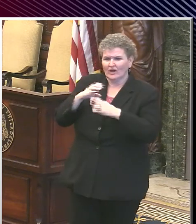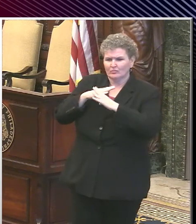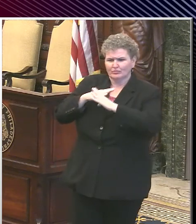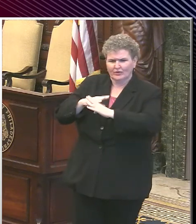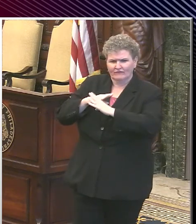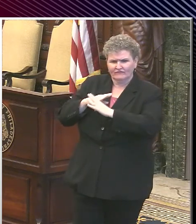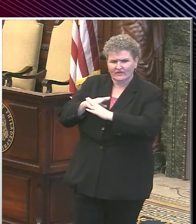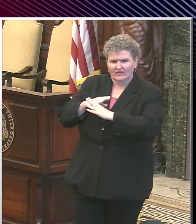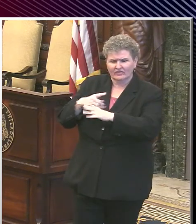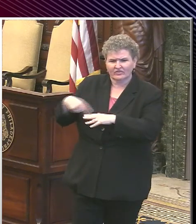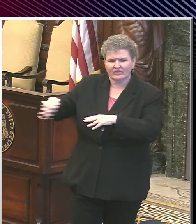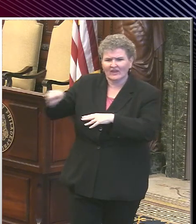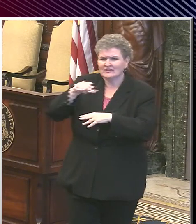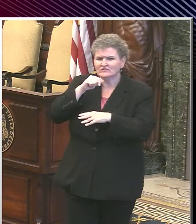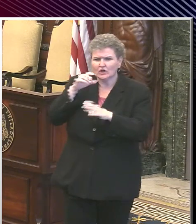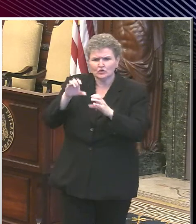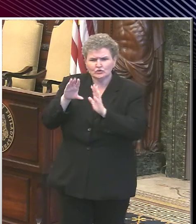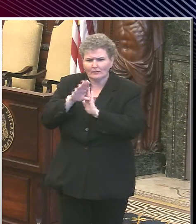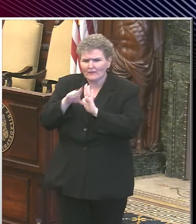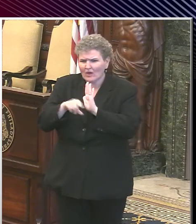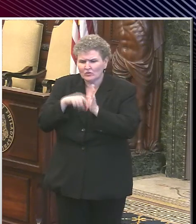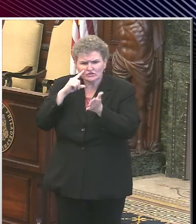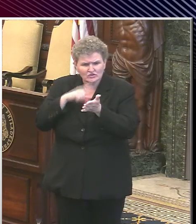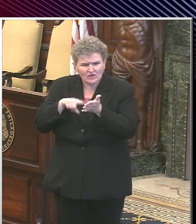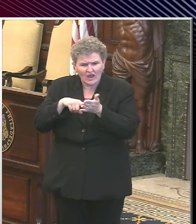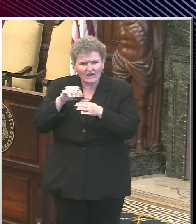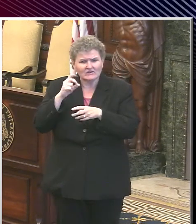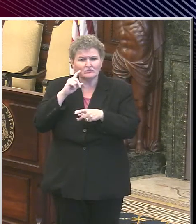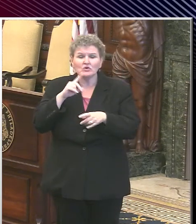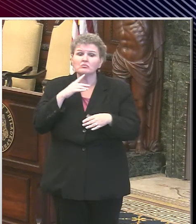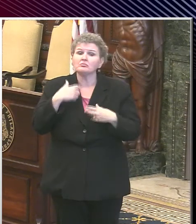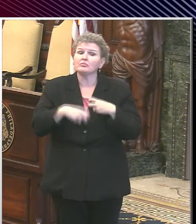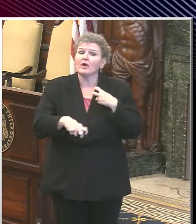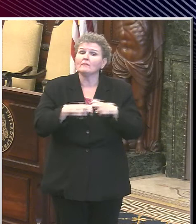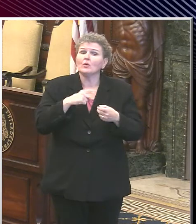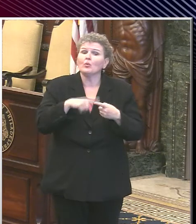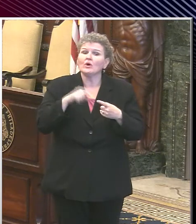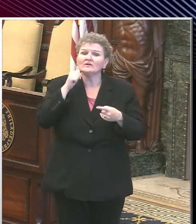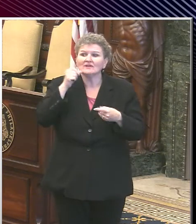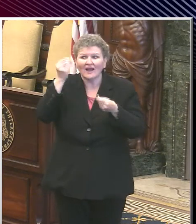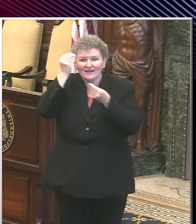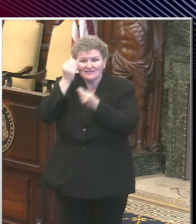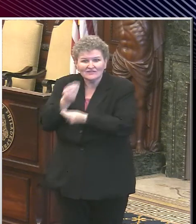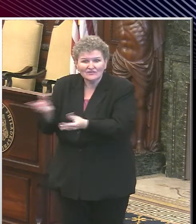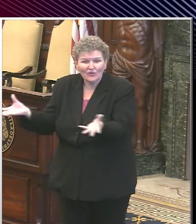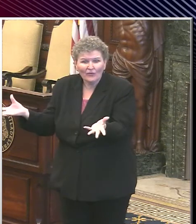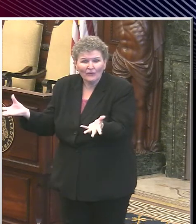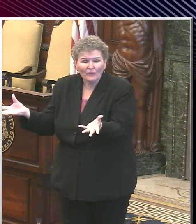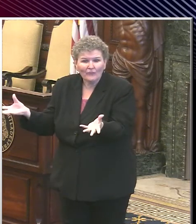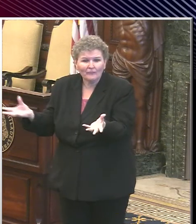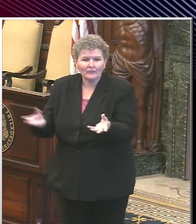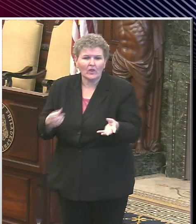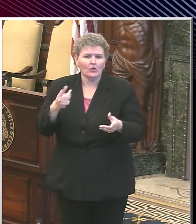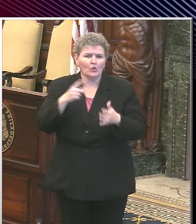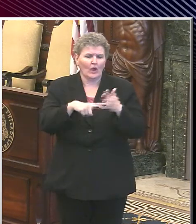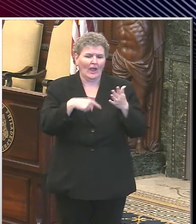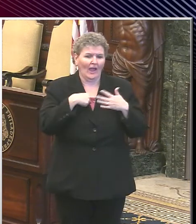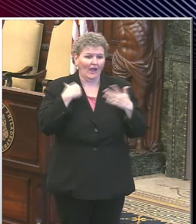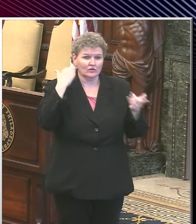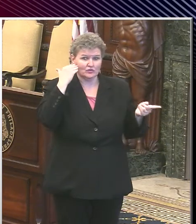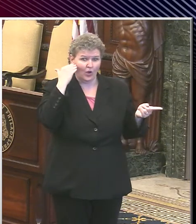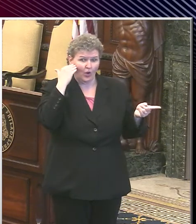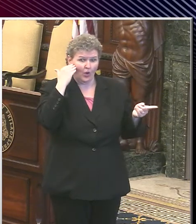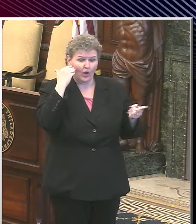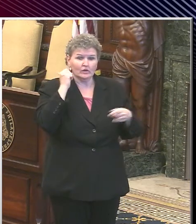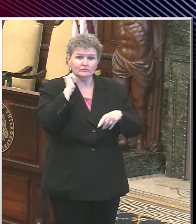view? Yeah, it's a problem that he didn't disclose it. Circumstances, from what I understand around the actual charge, had to do with